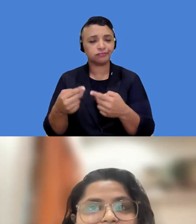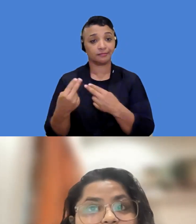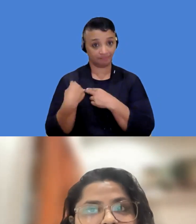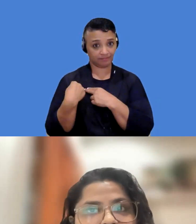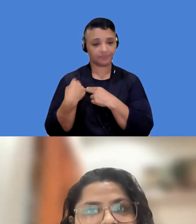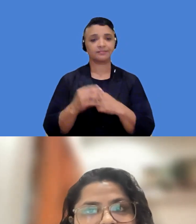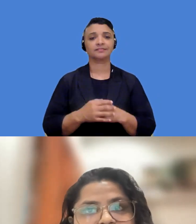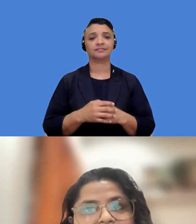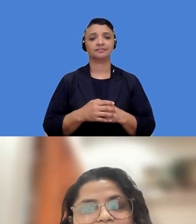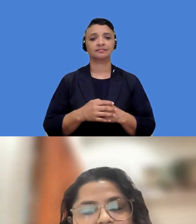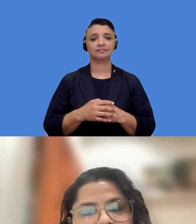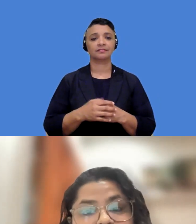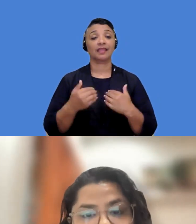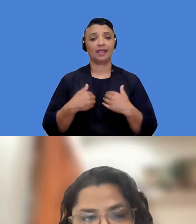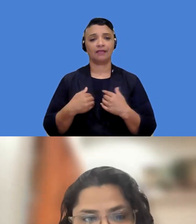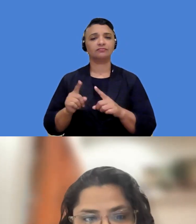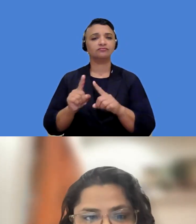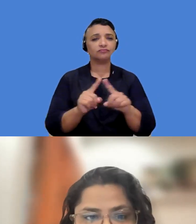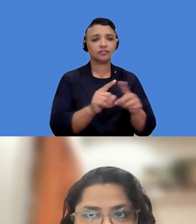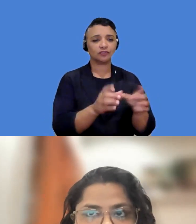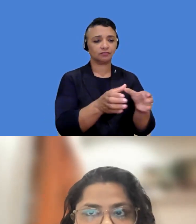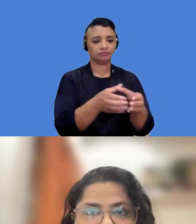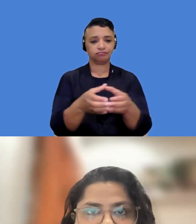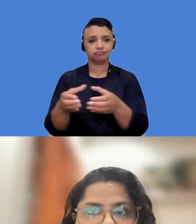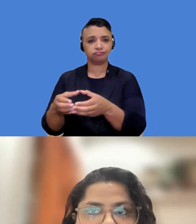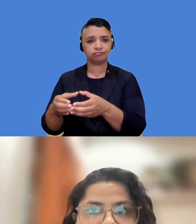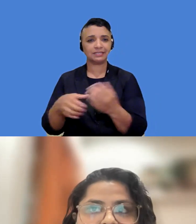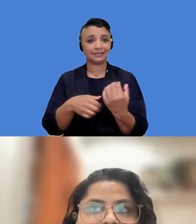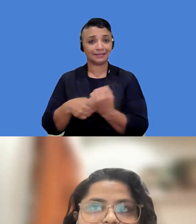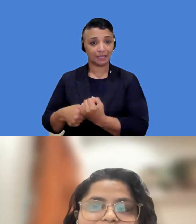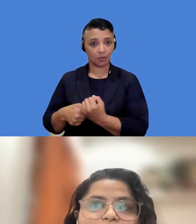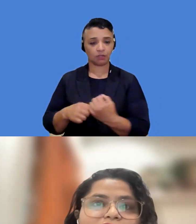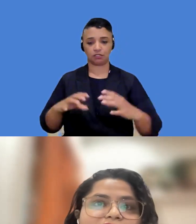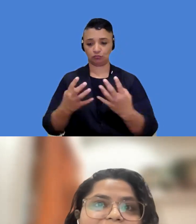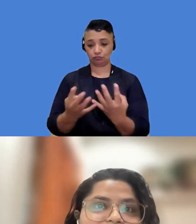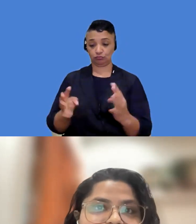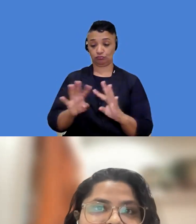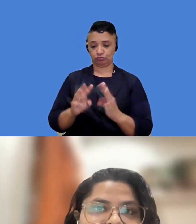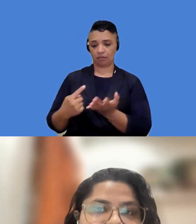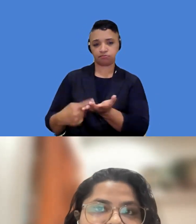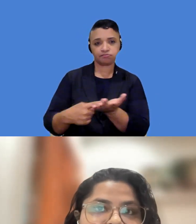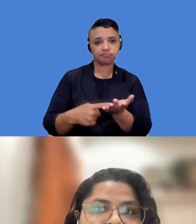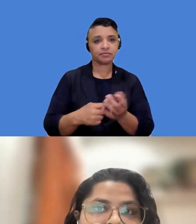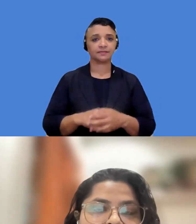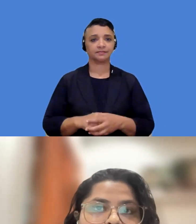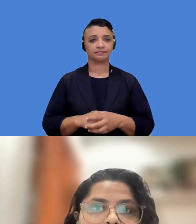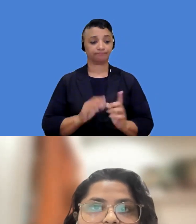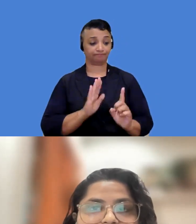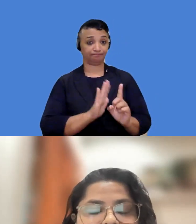alongside stakeholder parties involved in a GDS cycle. He has over 5 years of